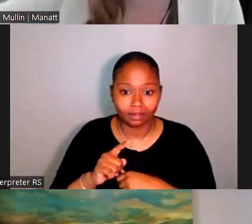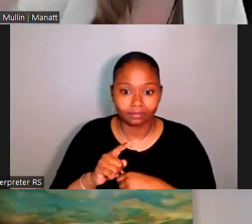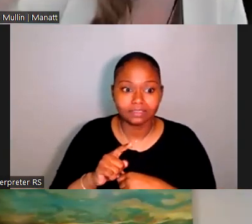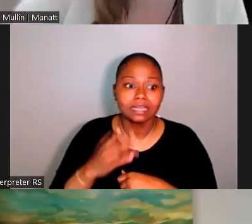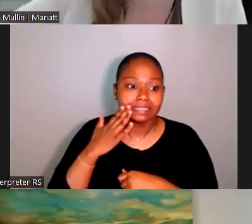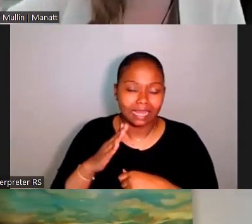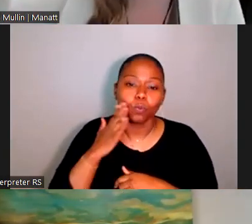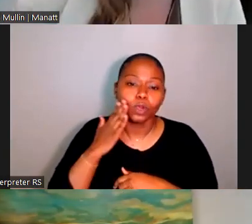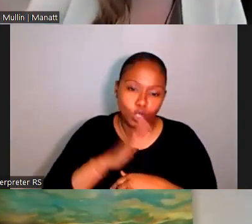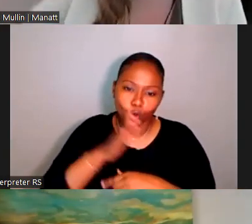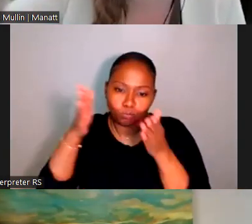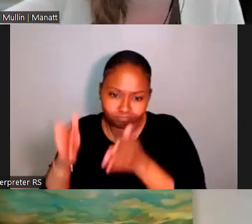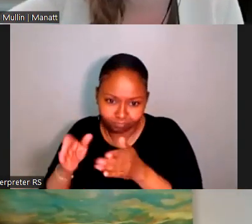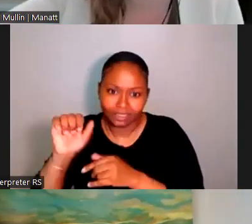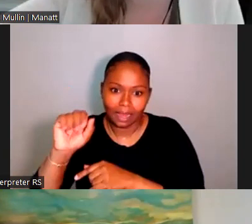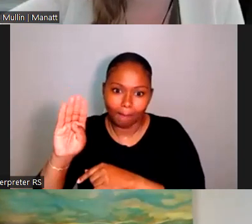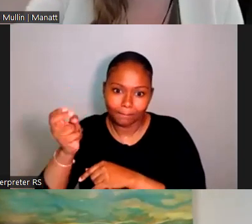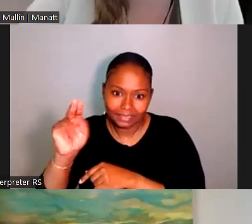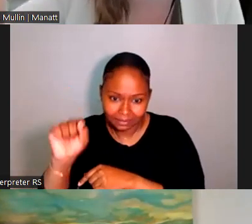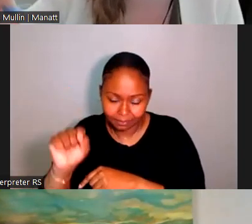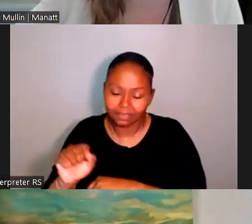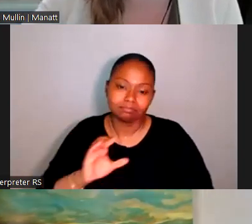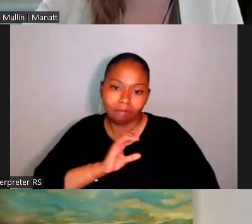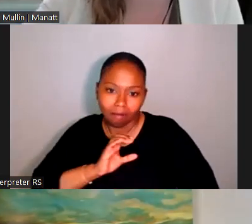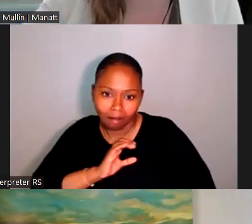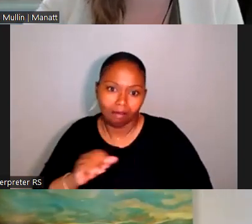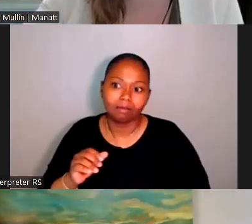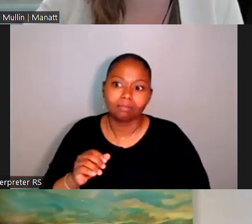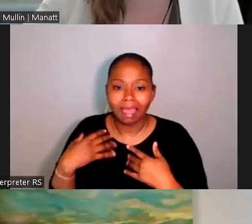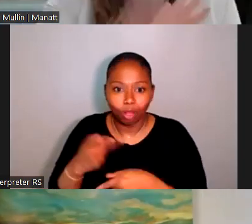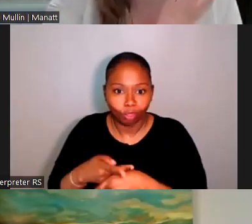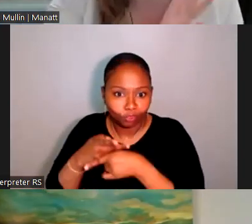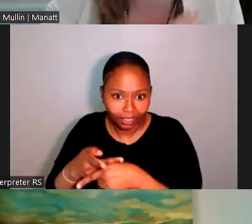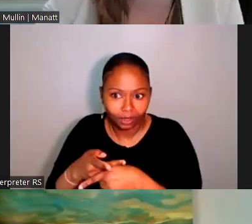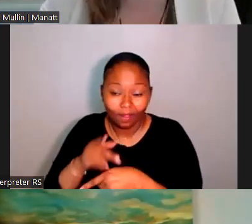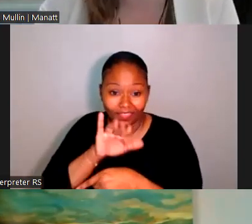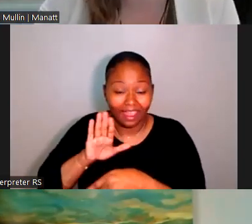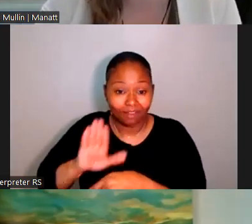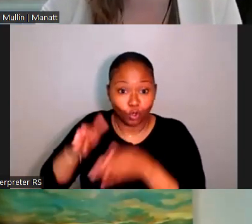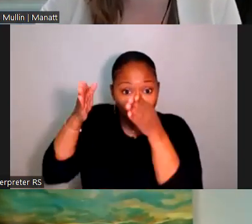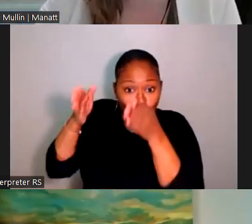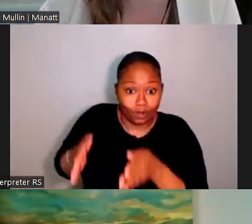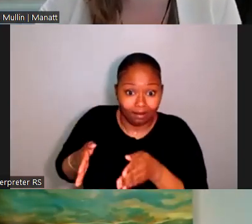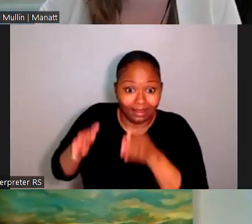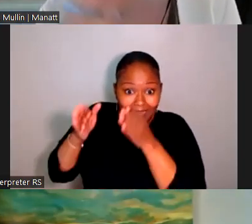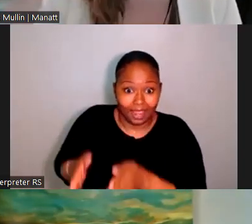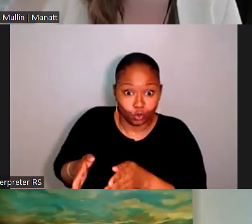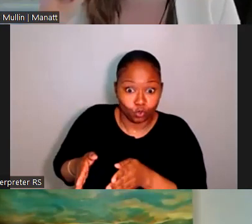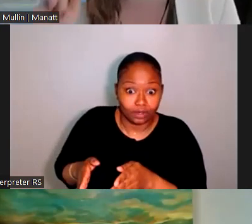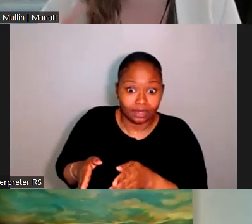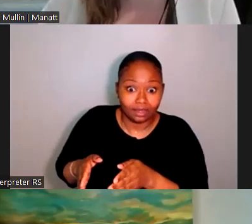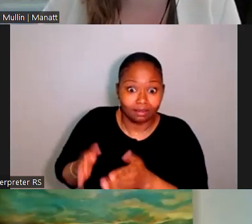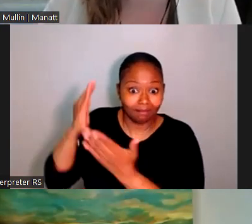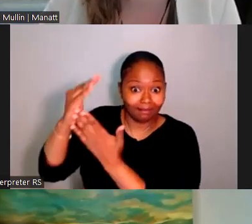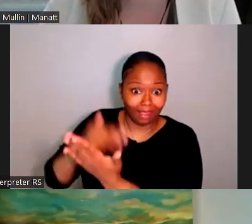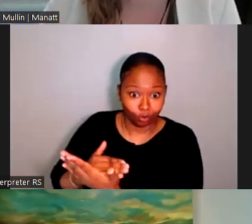ombudsmen, state surveyors, healthcare providers into kind of a different category, although welcome thoughts if people disagree with that, but that's kind of